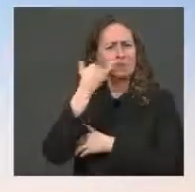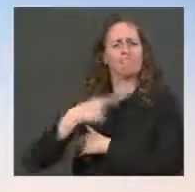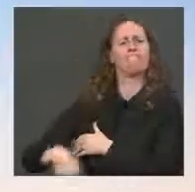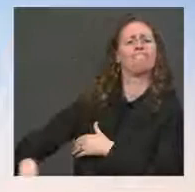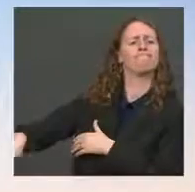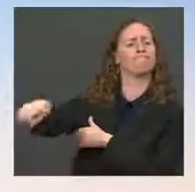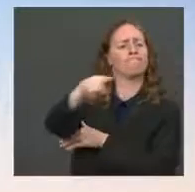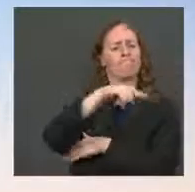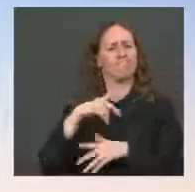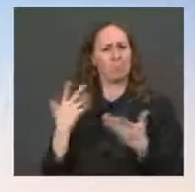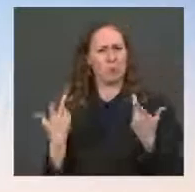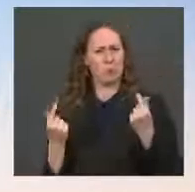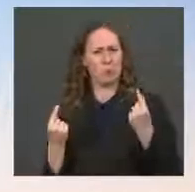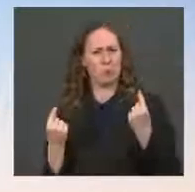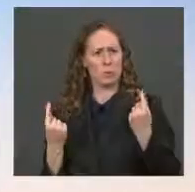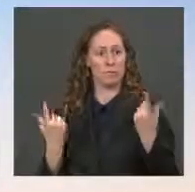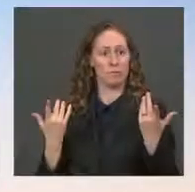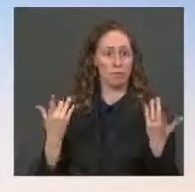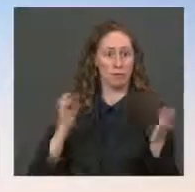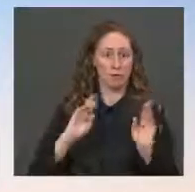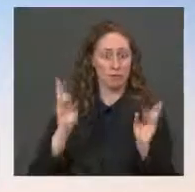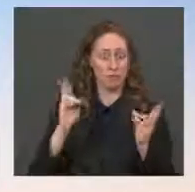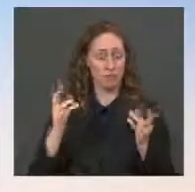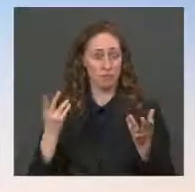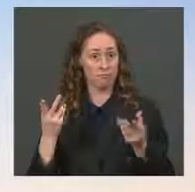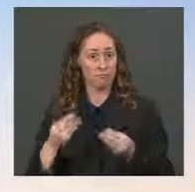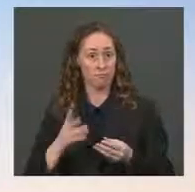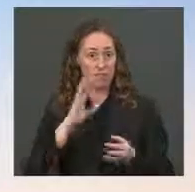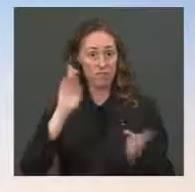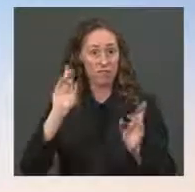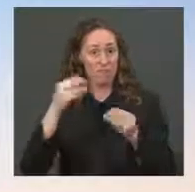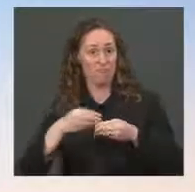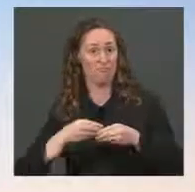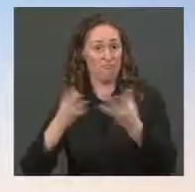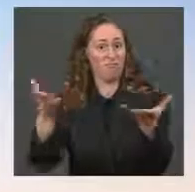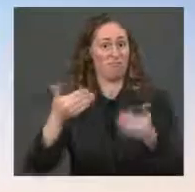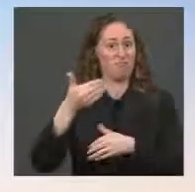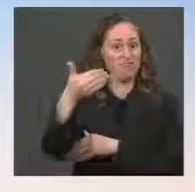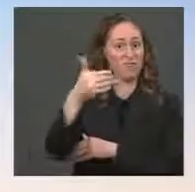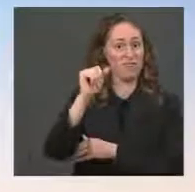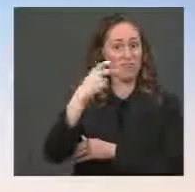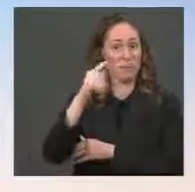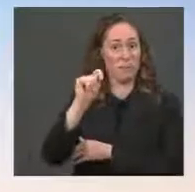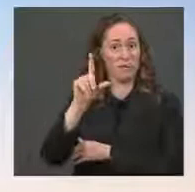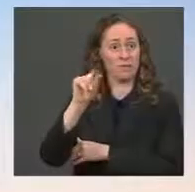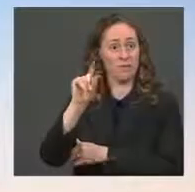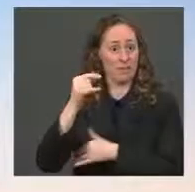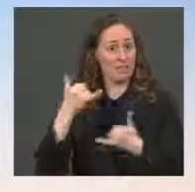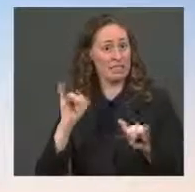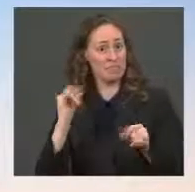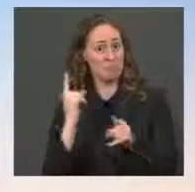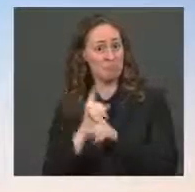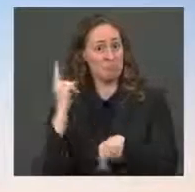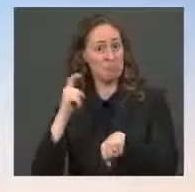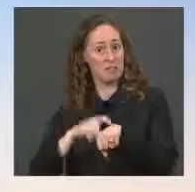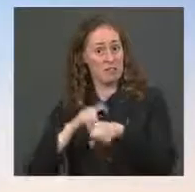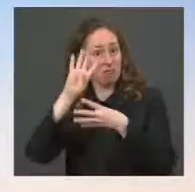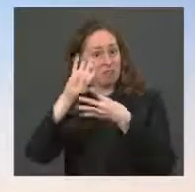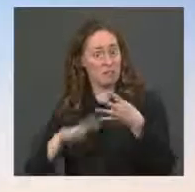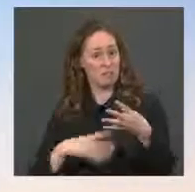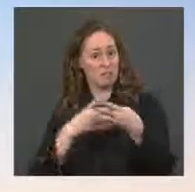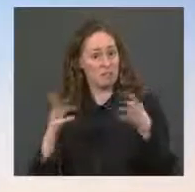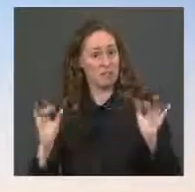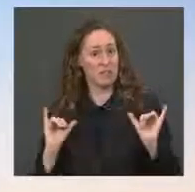plan to start giving those out on September 20th. Is that date still on, and do you need to